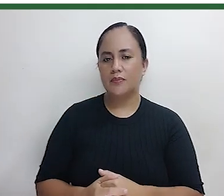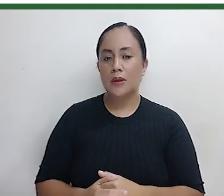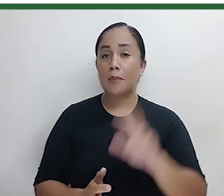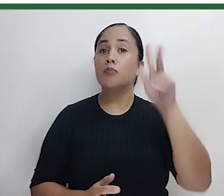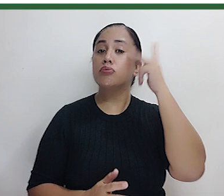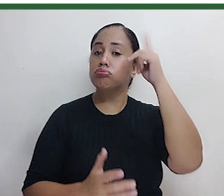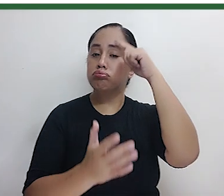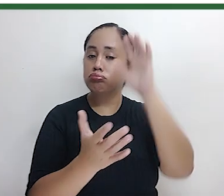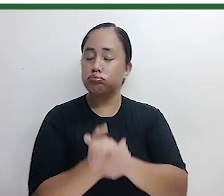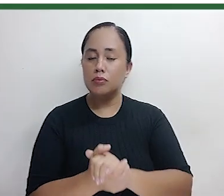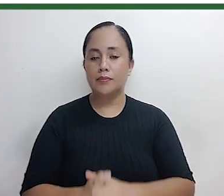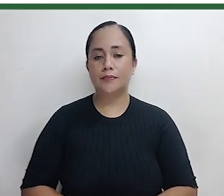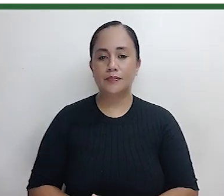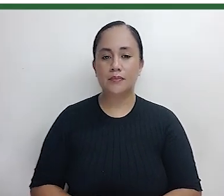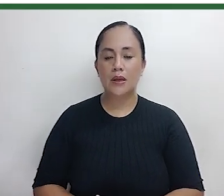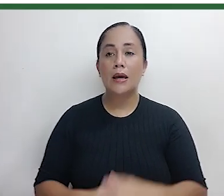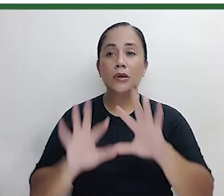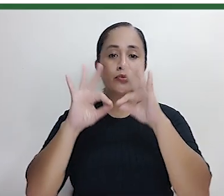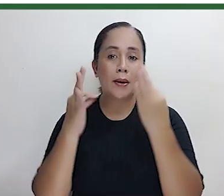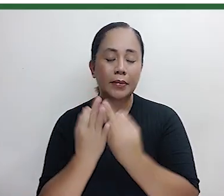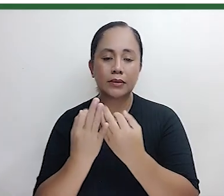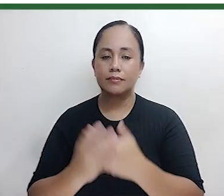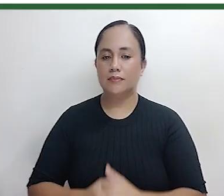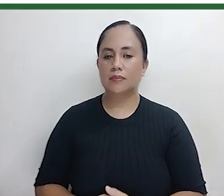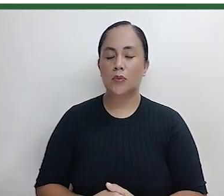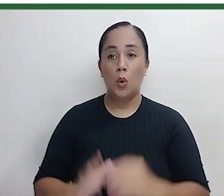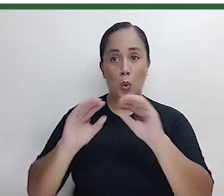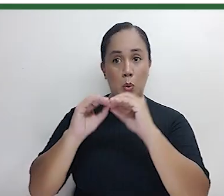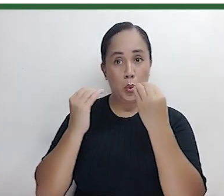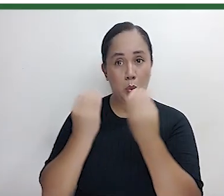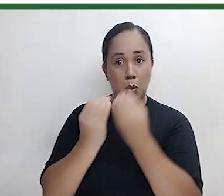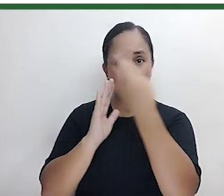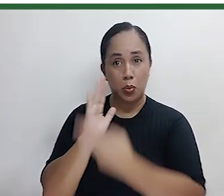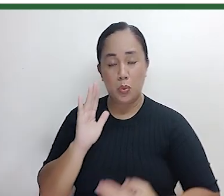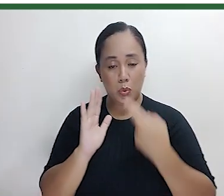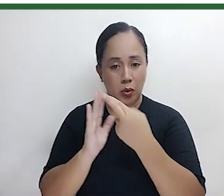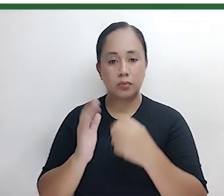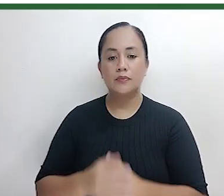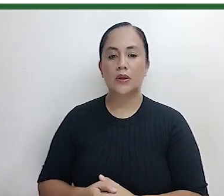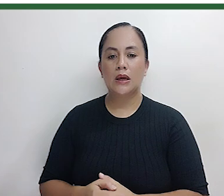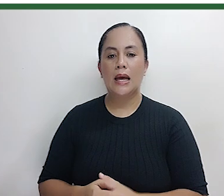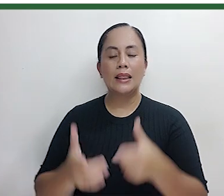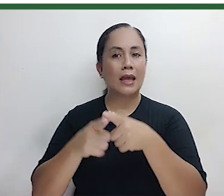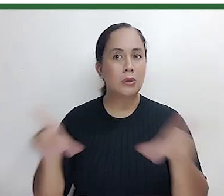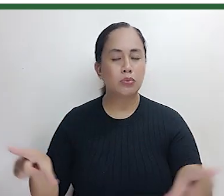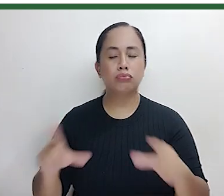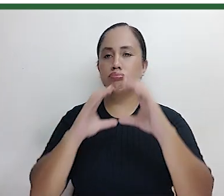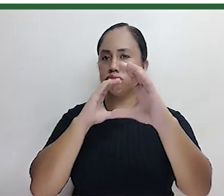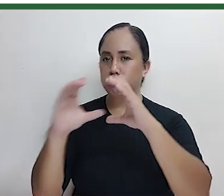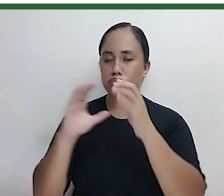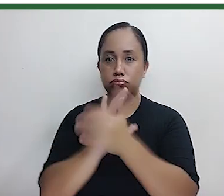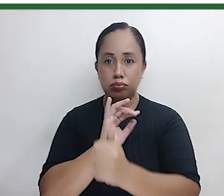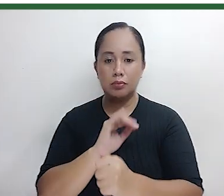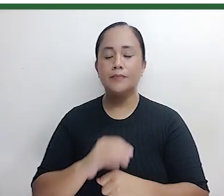education, political belief, family, organizational role, language